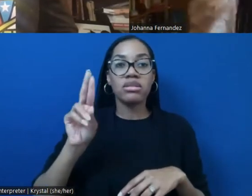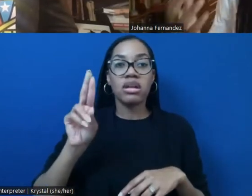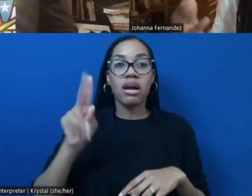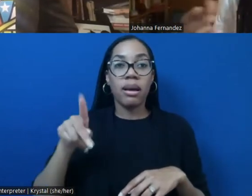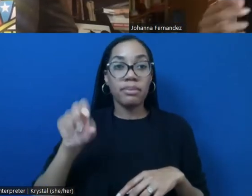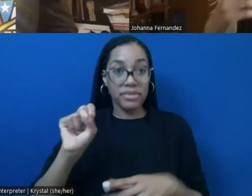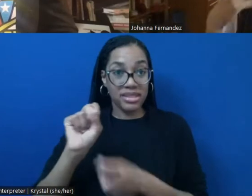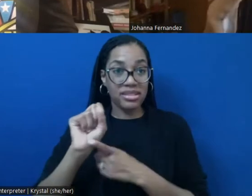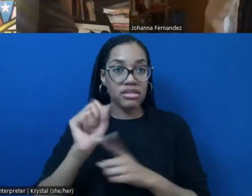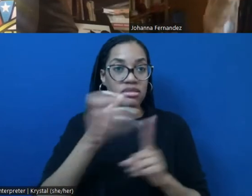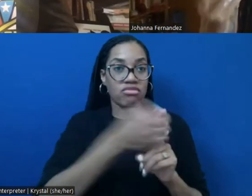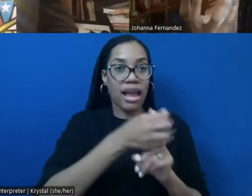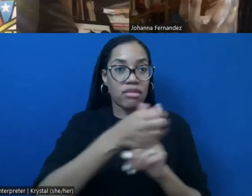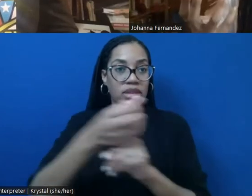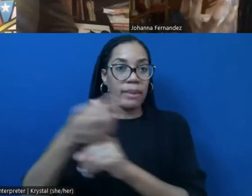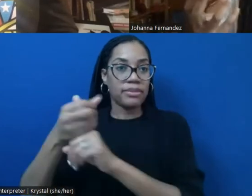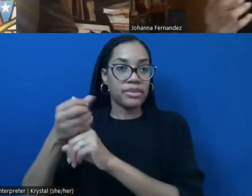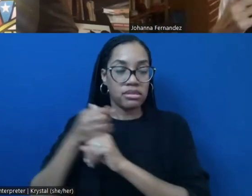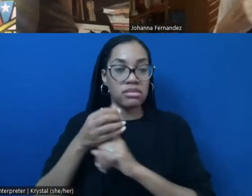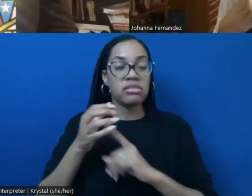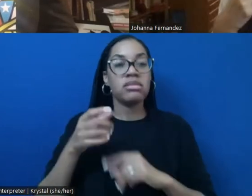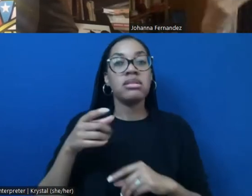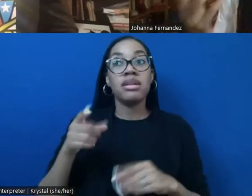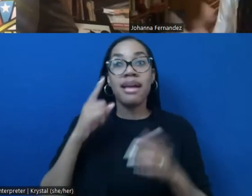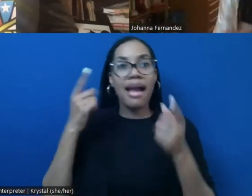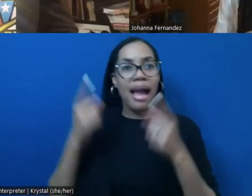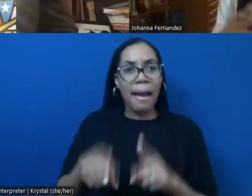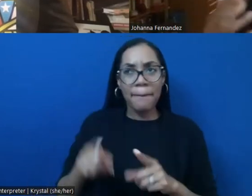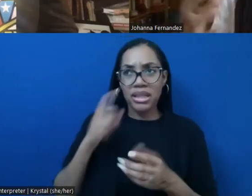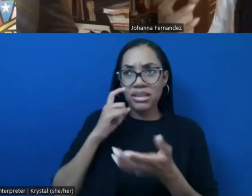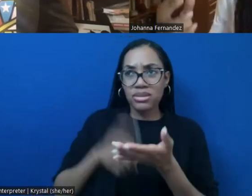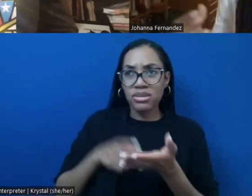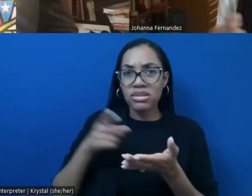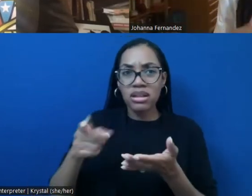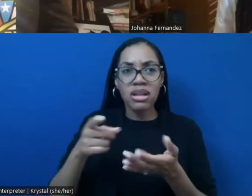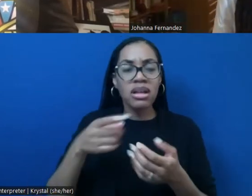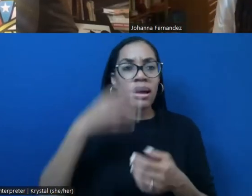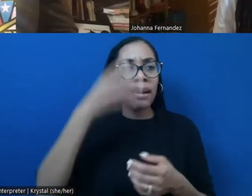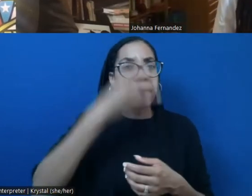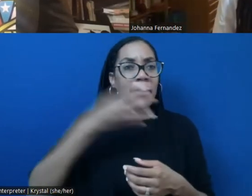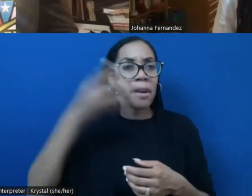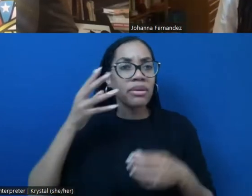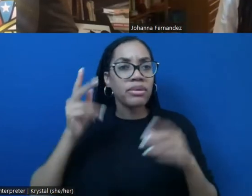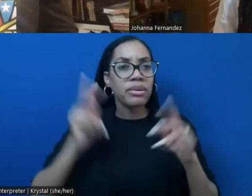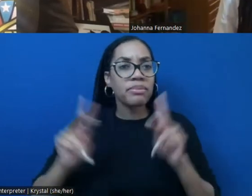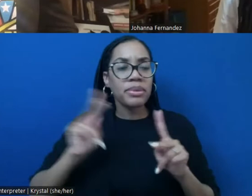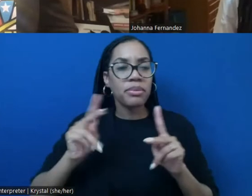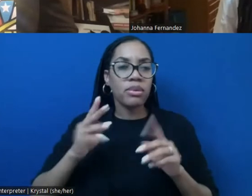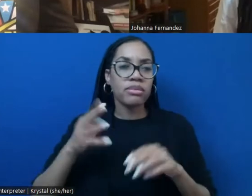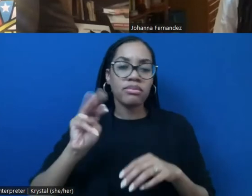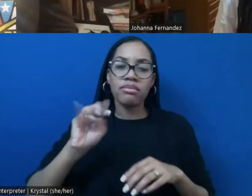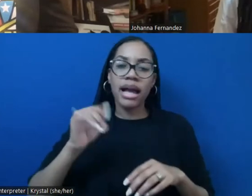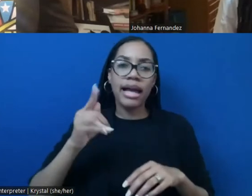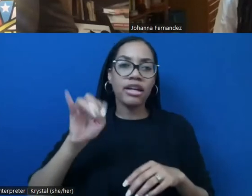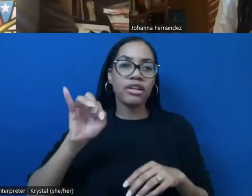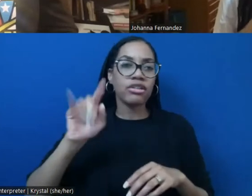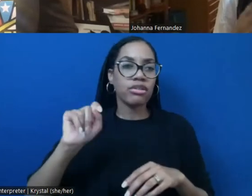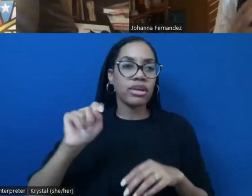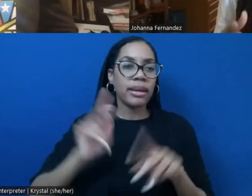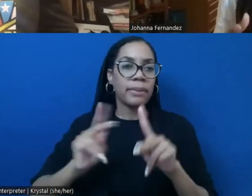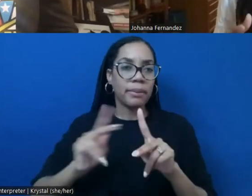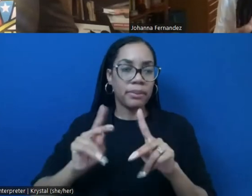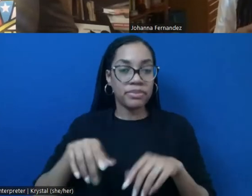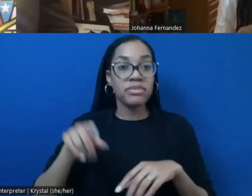rounded up. And when I interviewed him, he said, yeah, these migrants were pulled in and they were